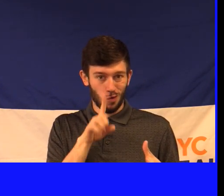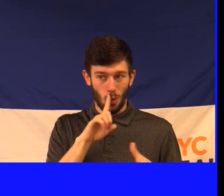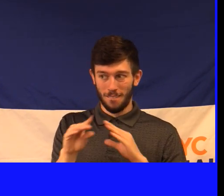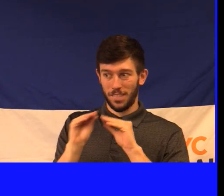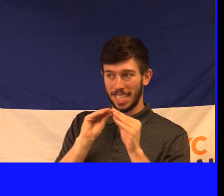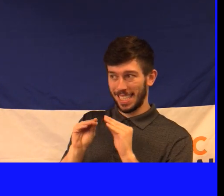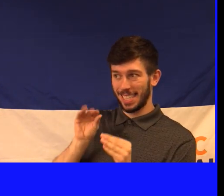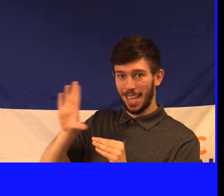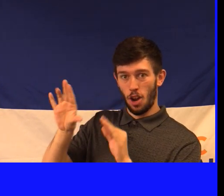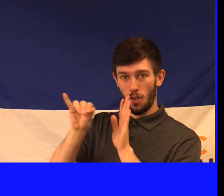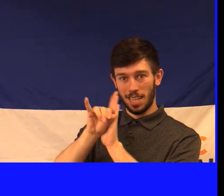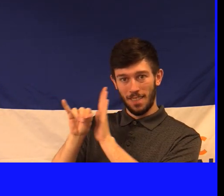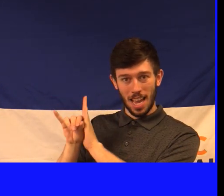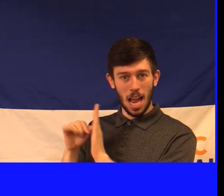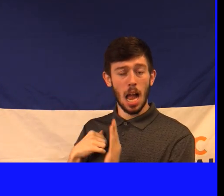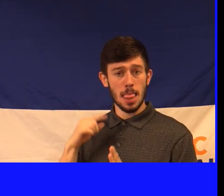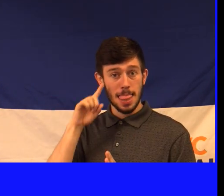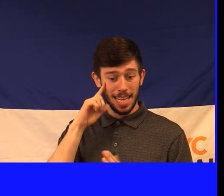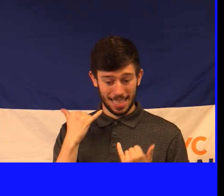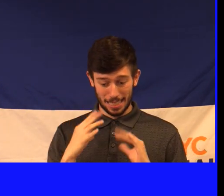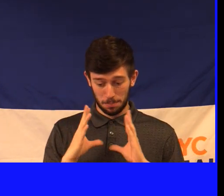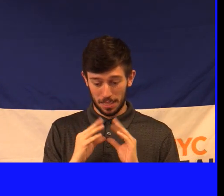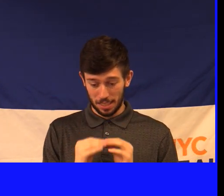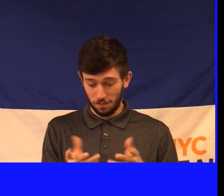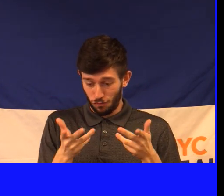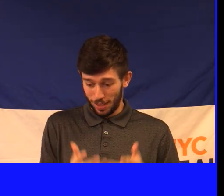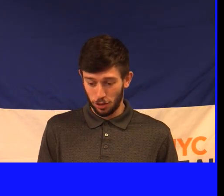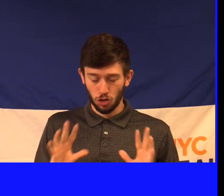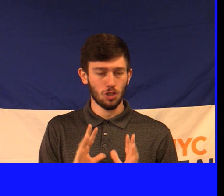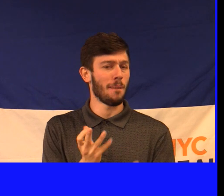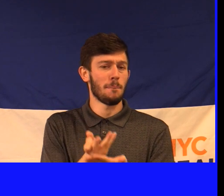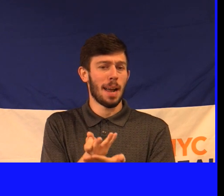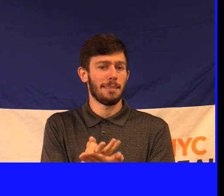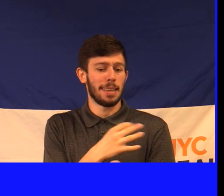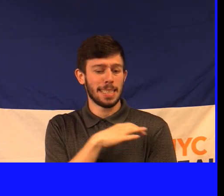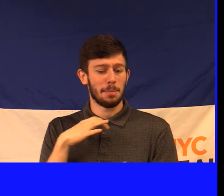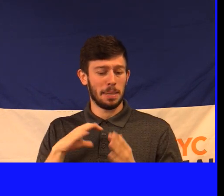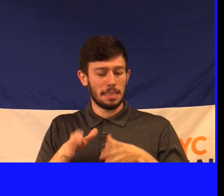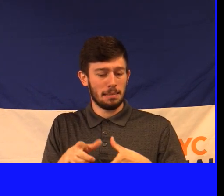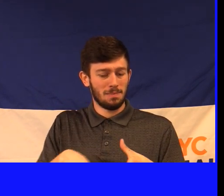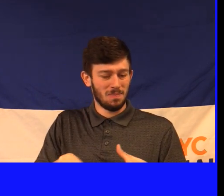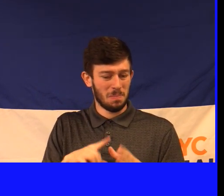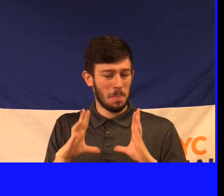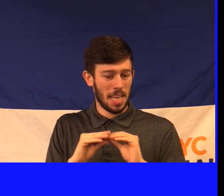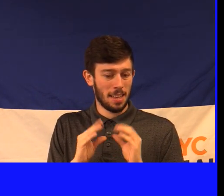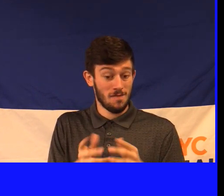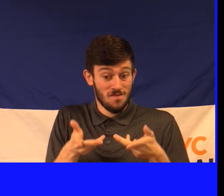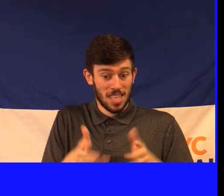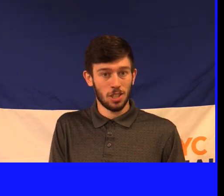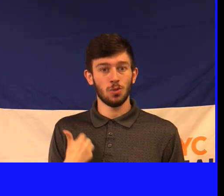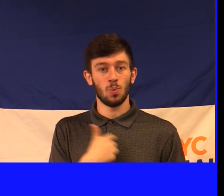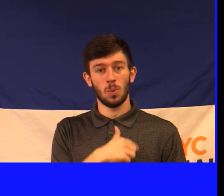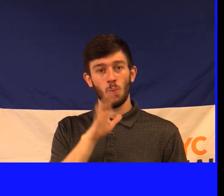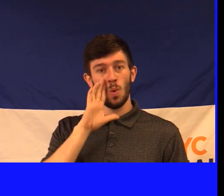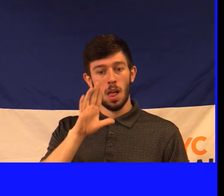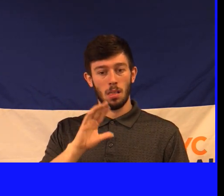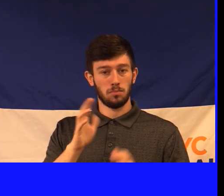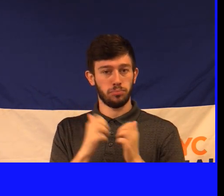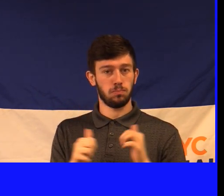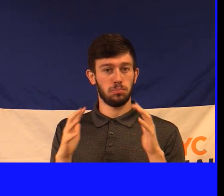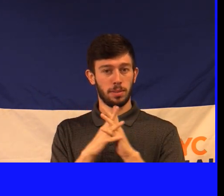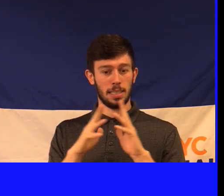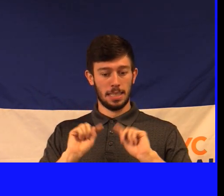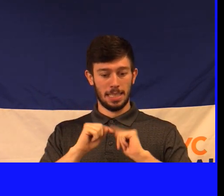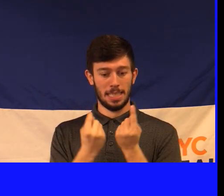it starting I think after this meeting or after the finance committee meeting, right? We're going to assemble a team